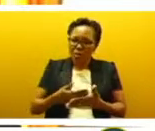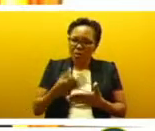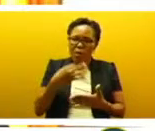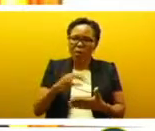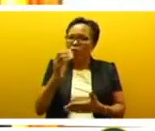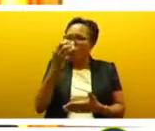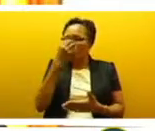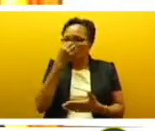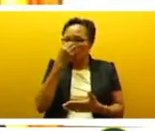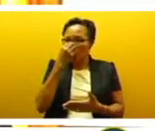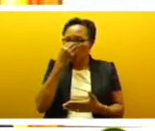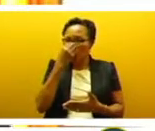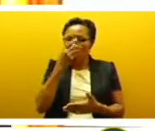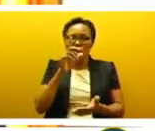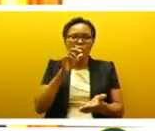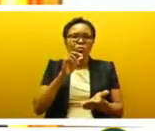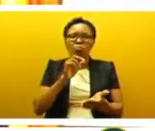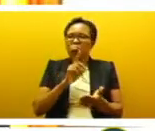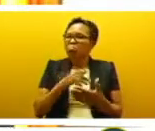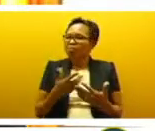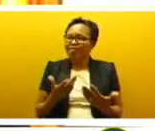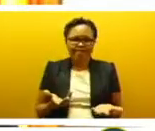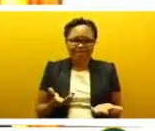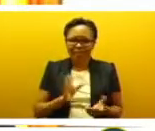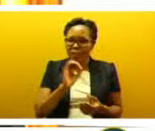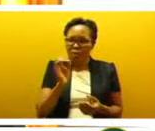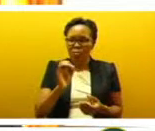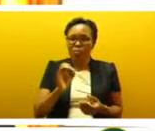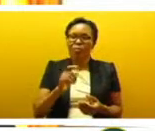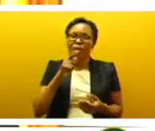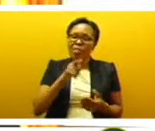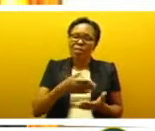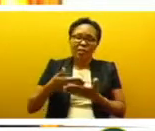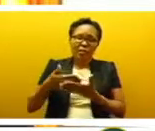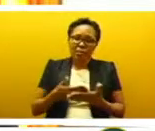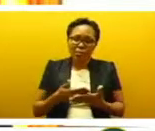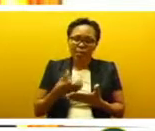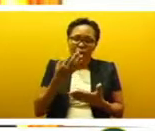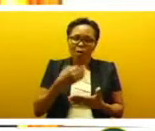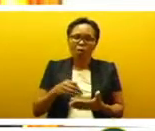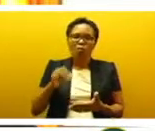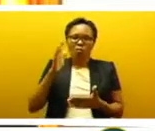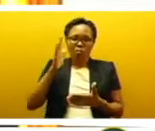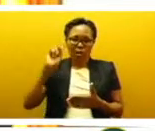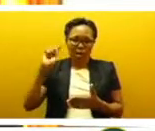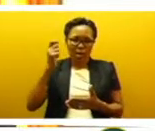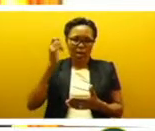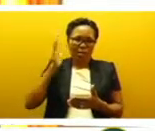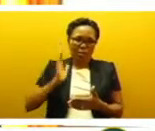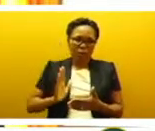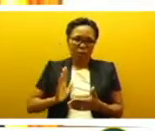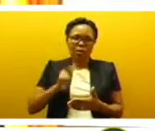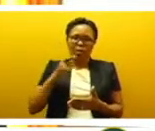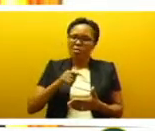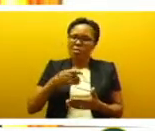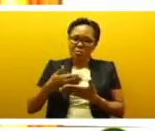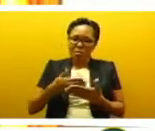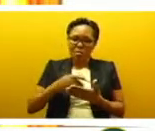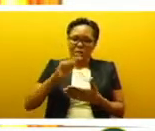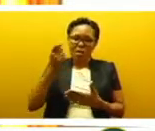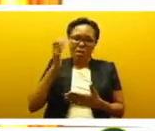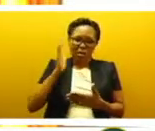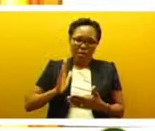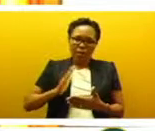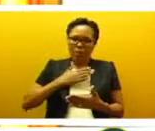Samoei Ruto, Dr. the First Respondent. This is the baby of Wanjiku. It is the baby of Kenyans. Return